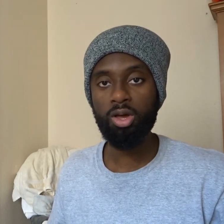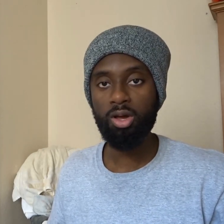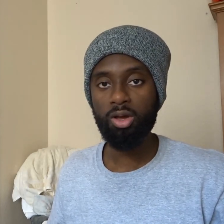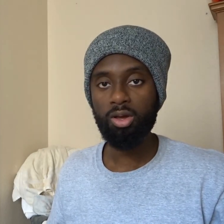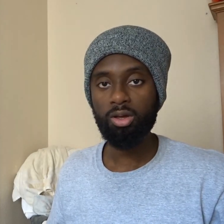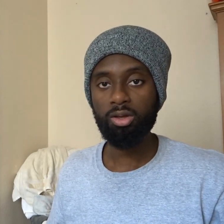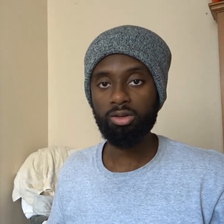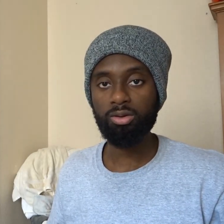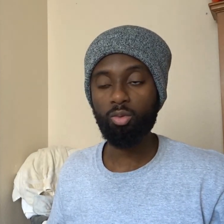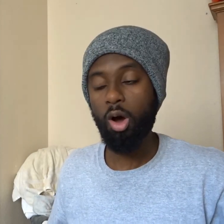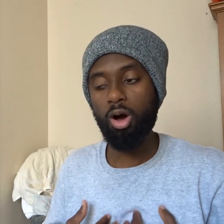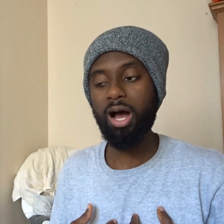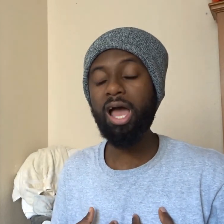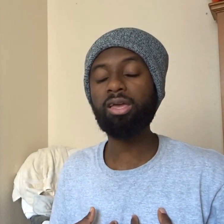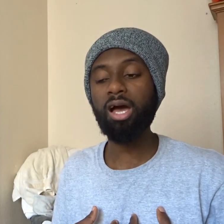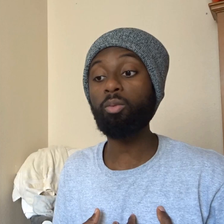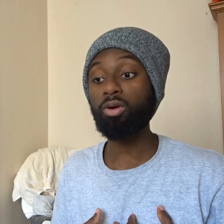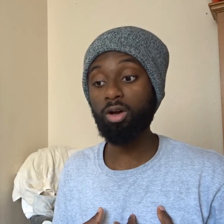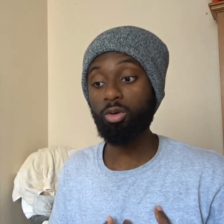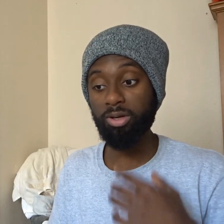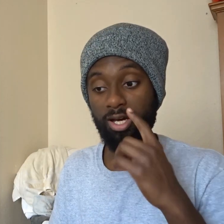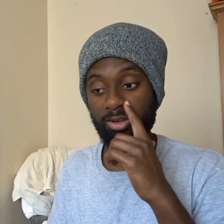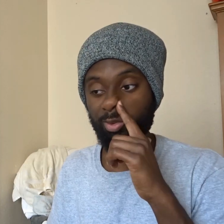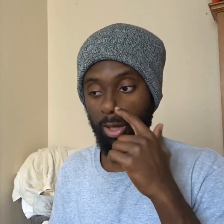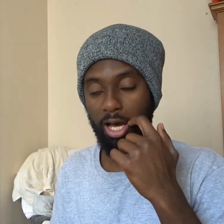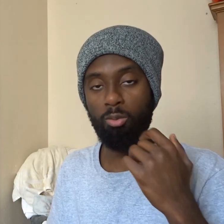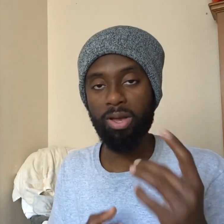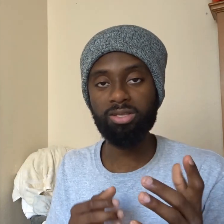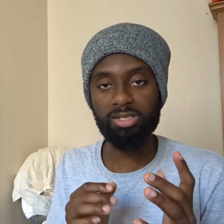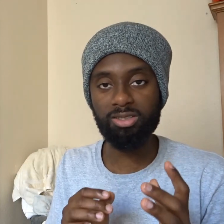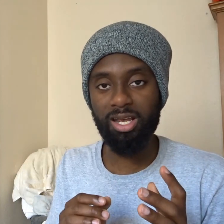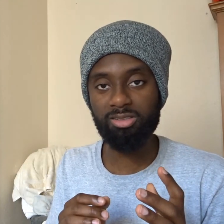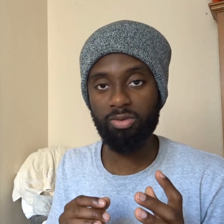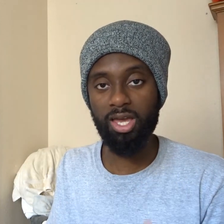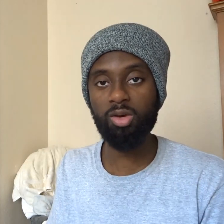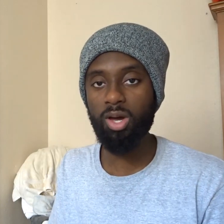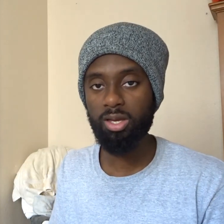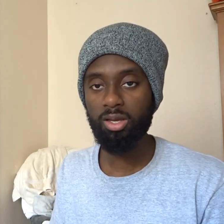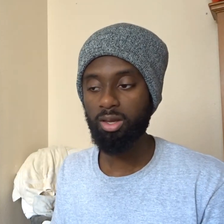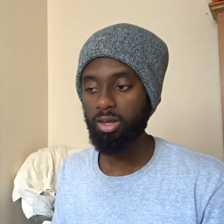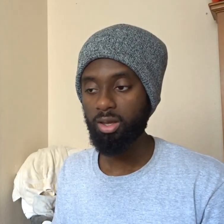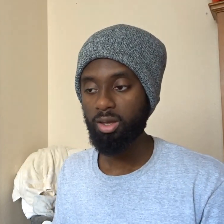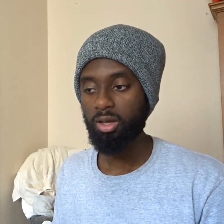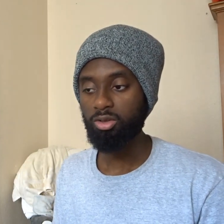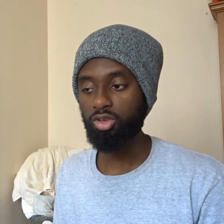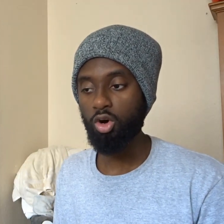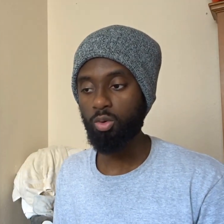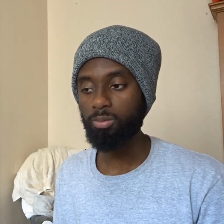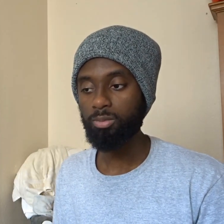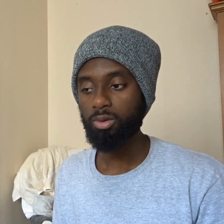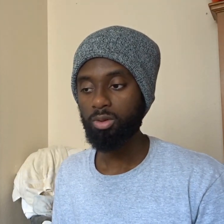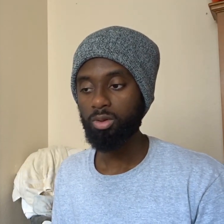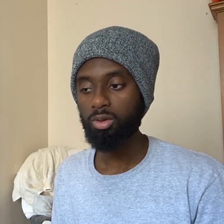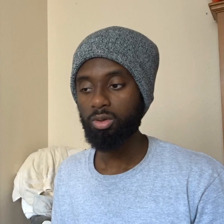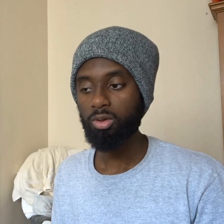out. Well, I wouldn't call her out because I don't pay attention to that stuff anyway. So